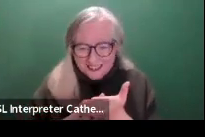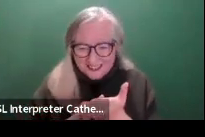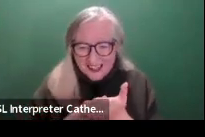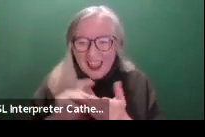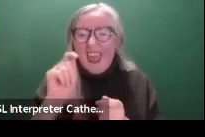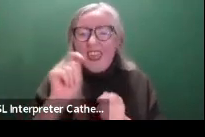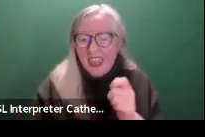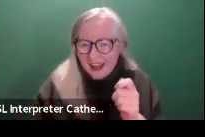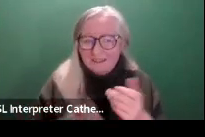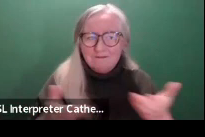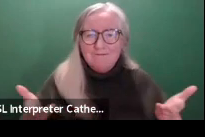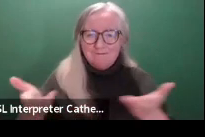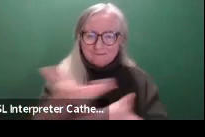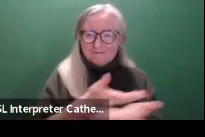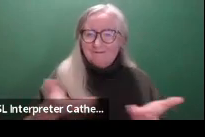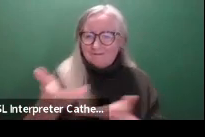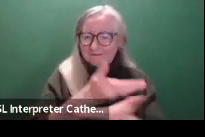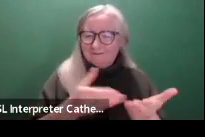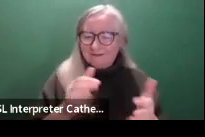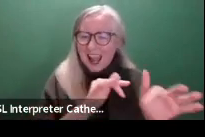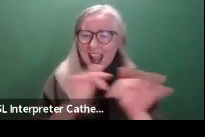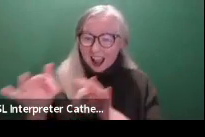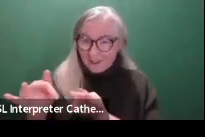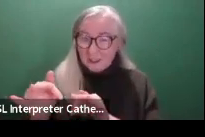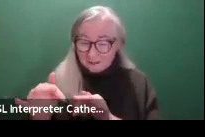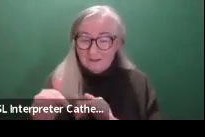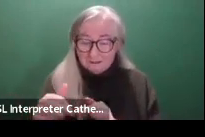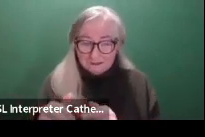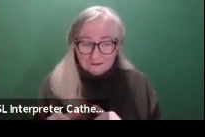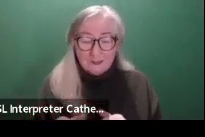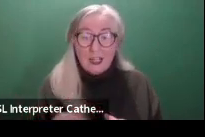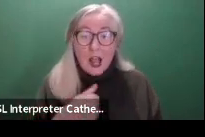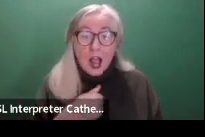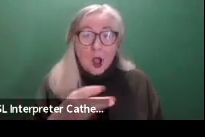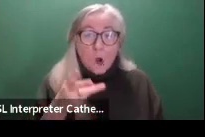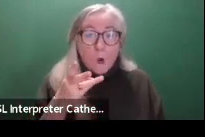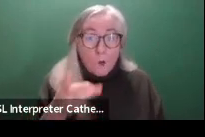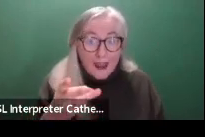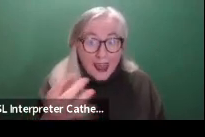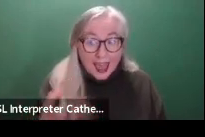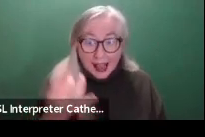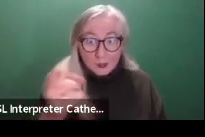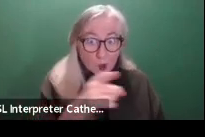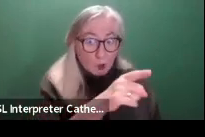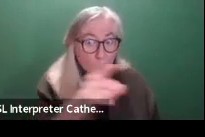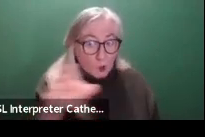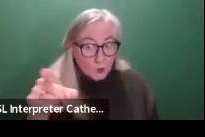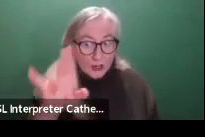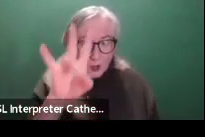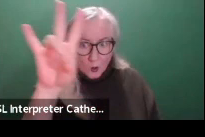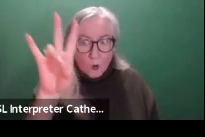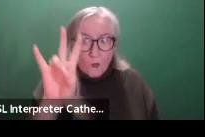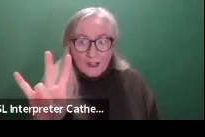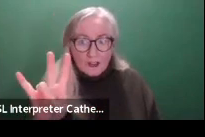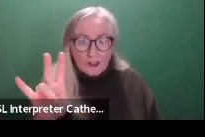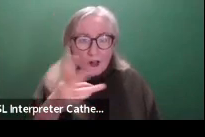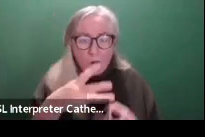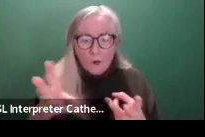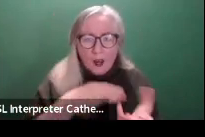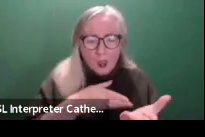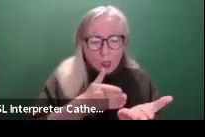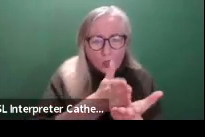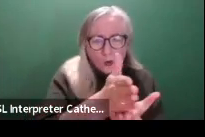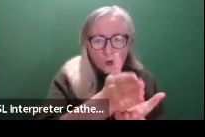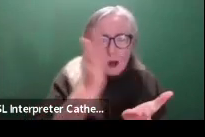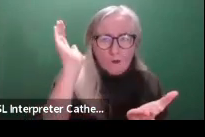for discussions afterwards, which would be great. I will ask just a couple of questions of you as we go through, and I would like you, if